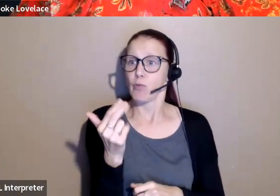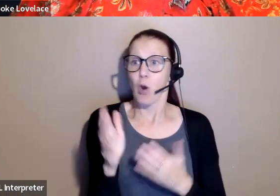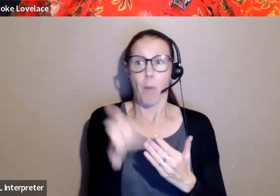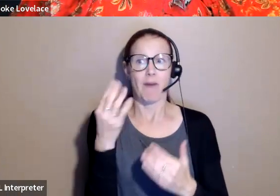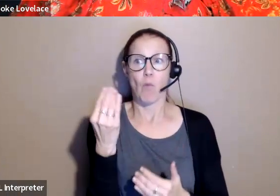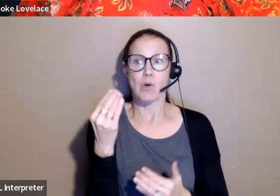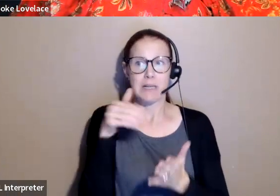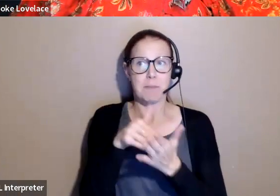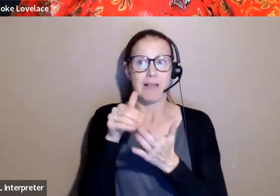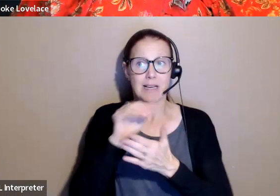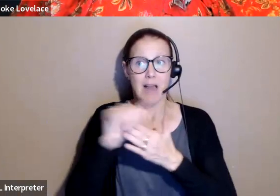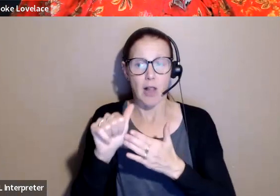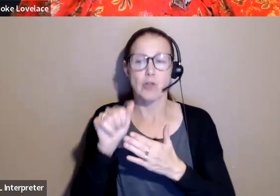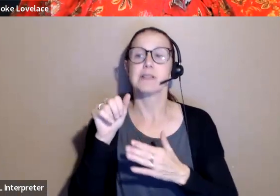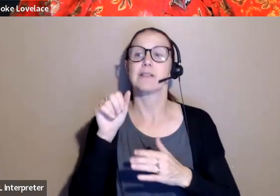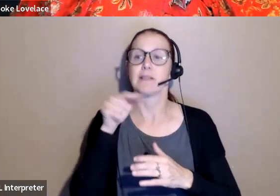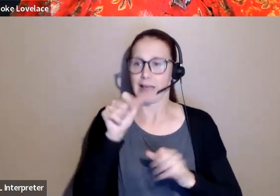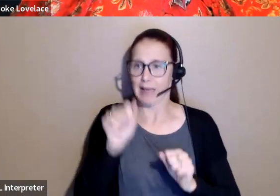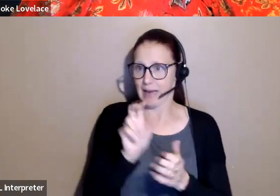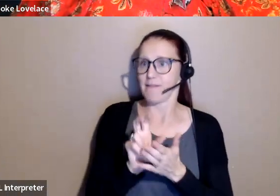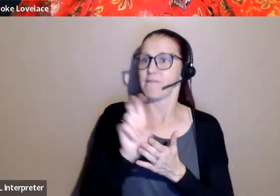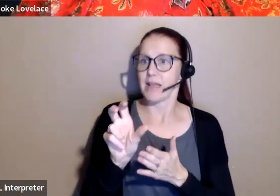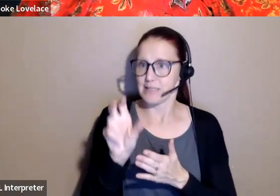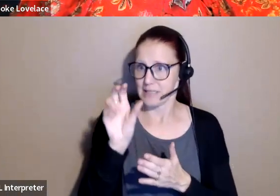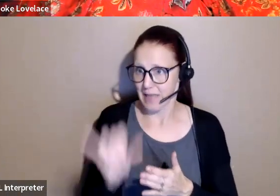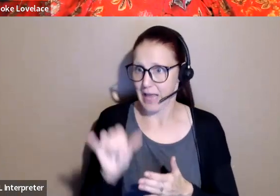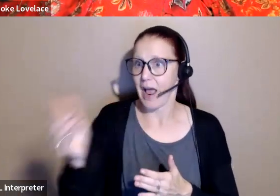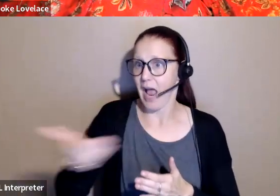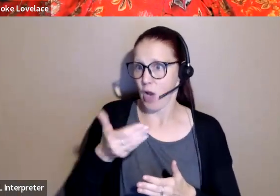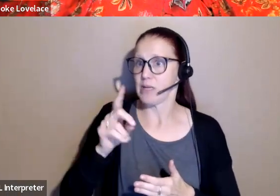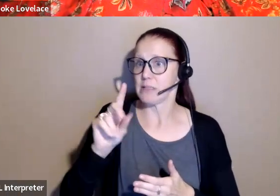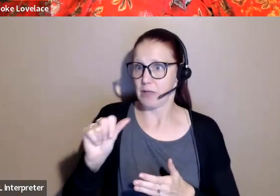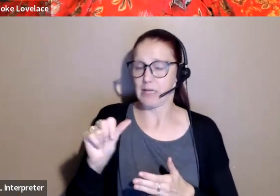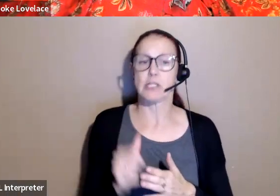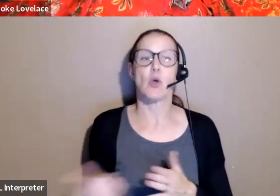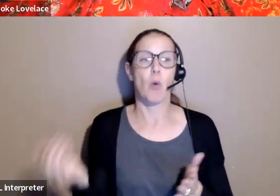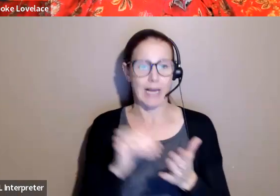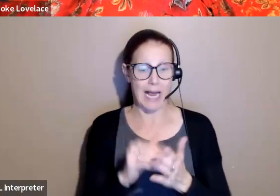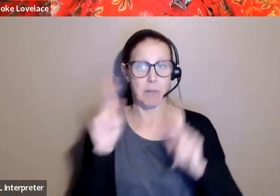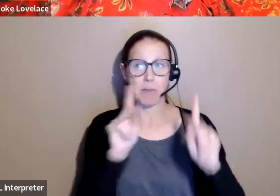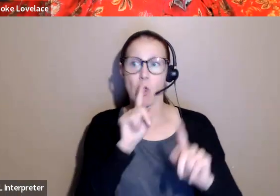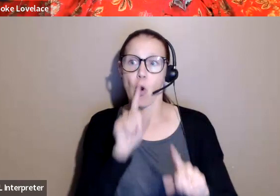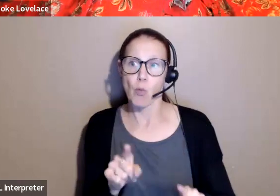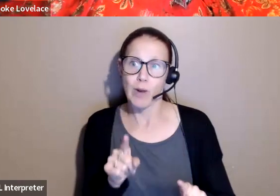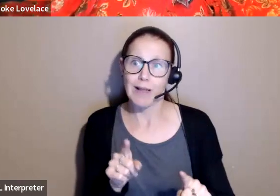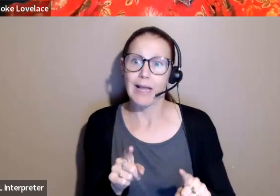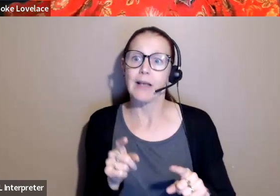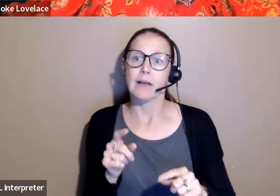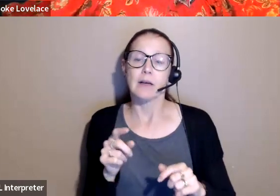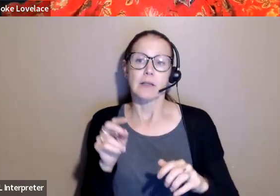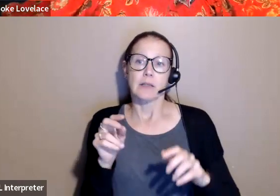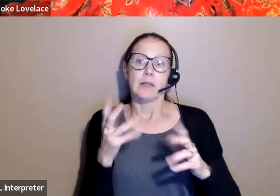million that they can invest in that, it's going to start doing that. So again, that this people are really looking at employment as the first and